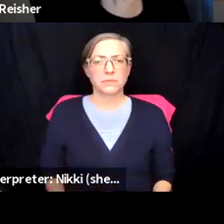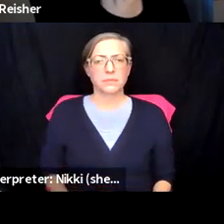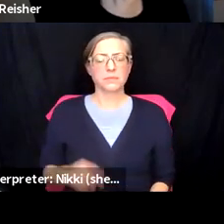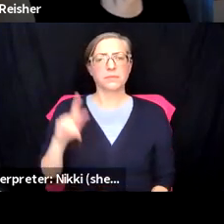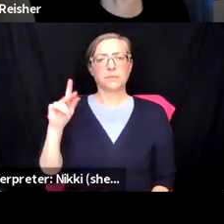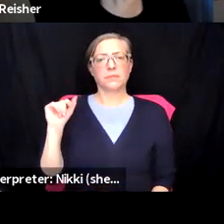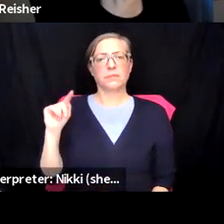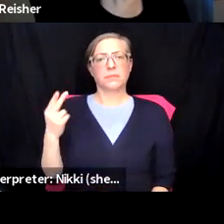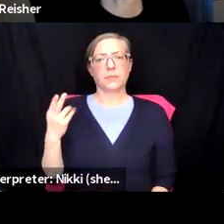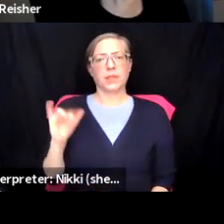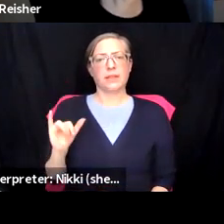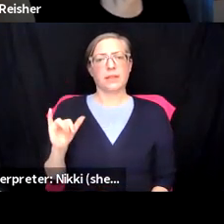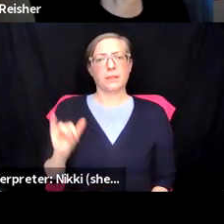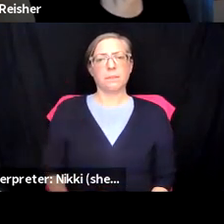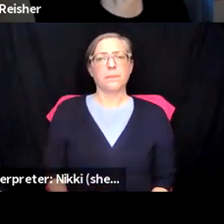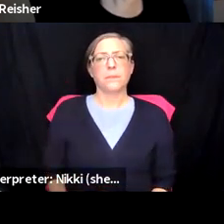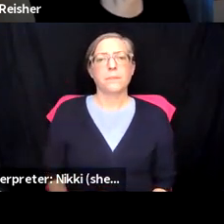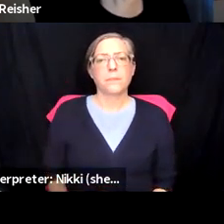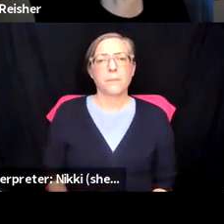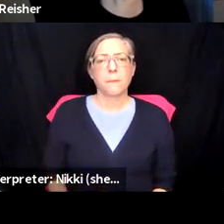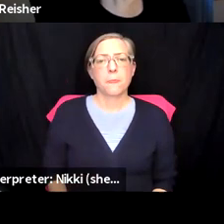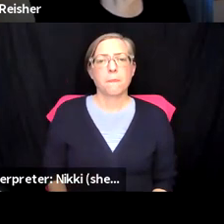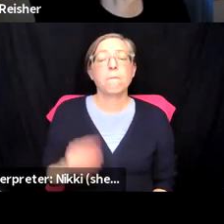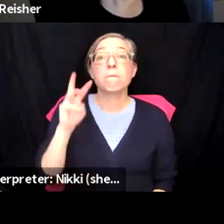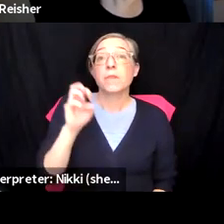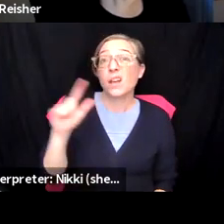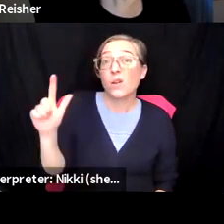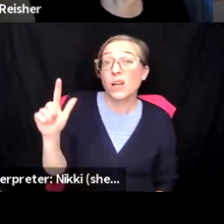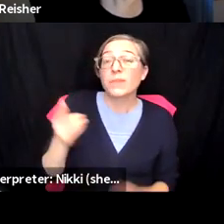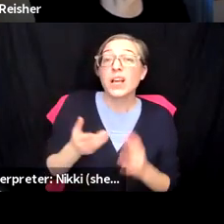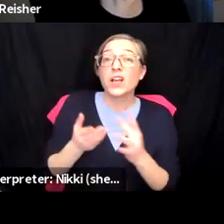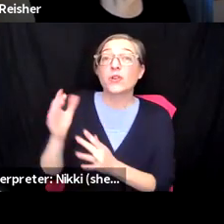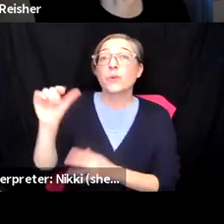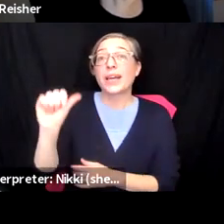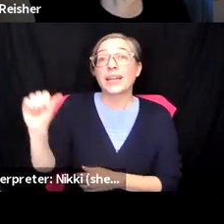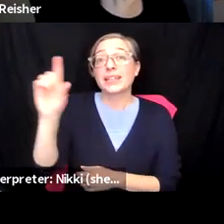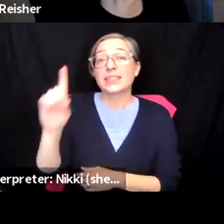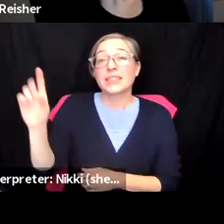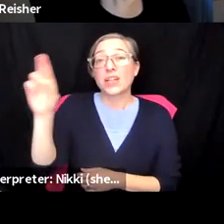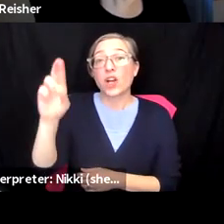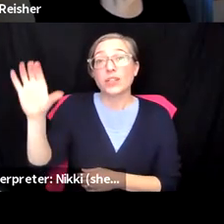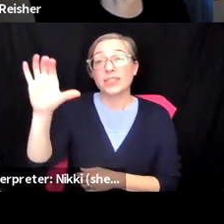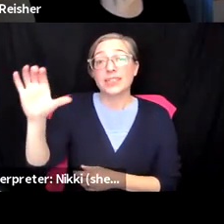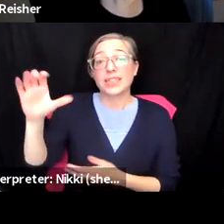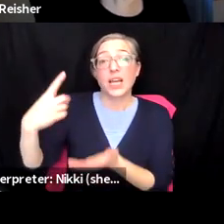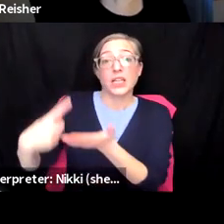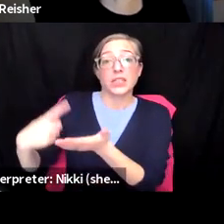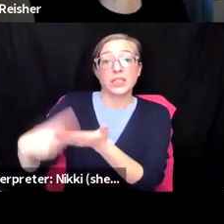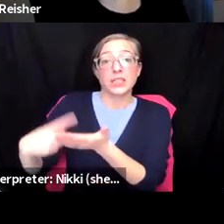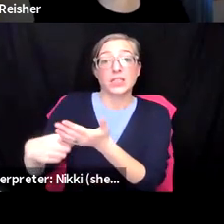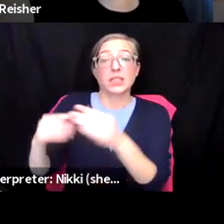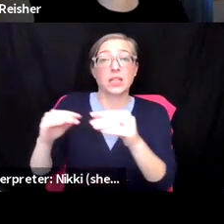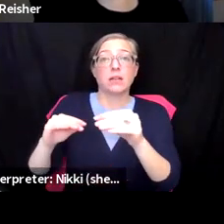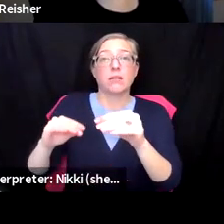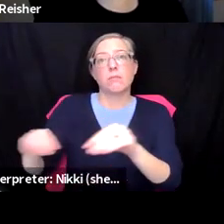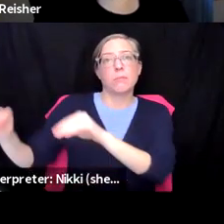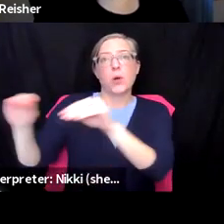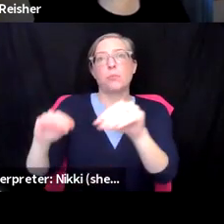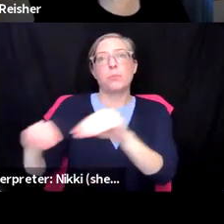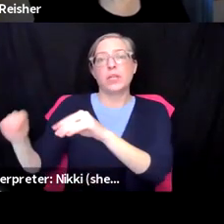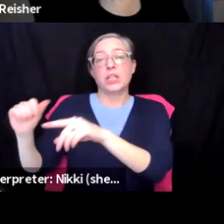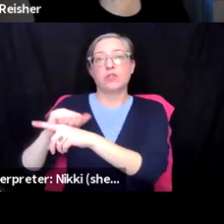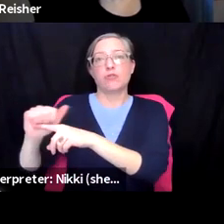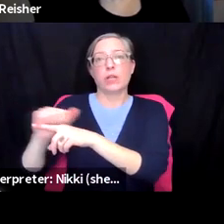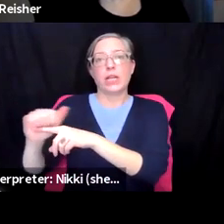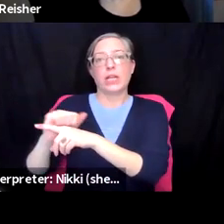Well, through the ADRC, when we're talking about mobility training, what that is, I wanted to talk about is that's how to